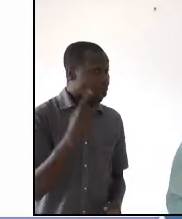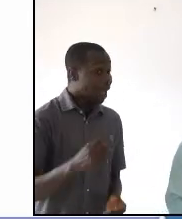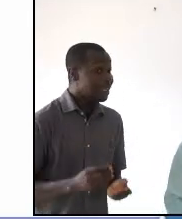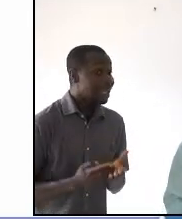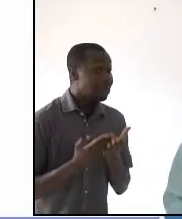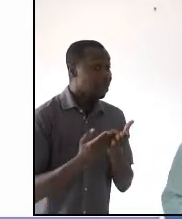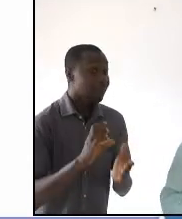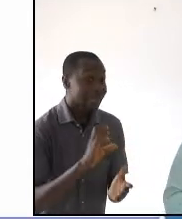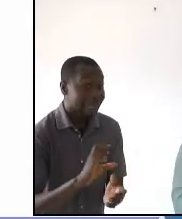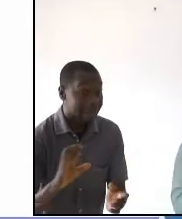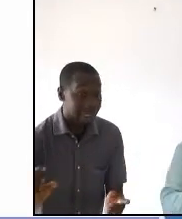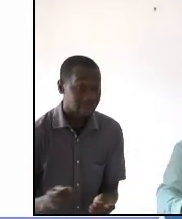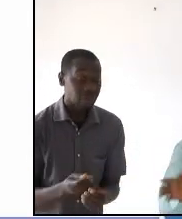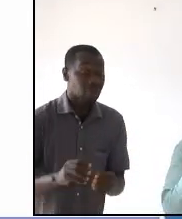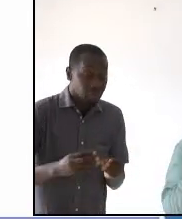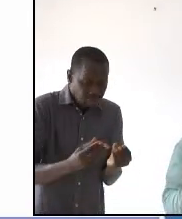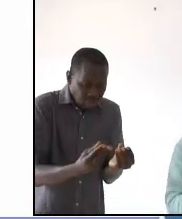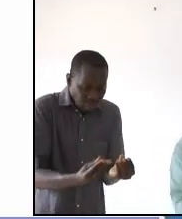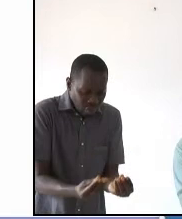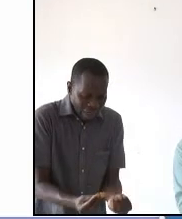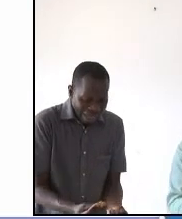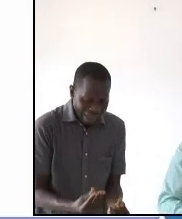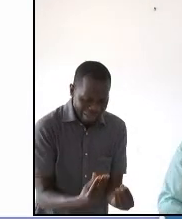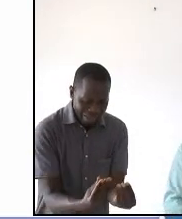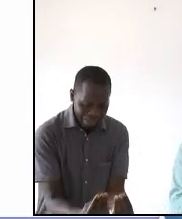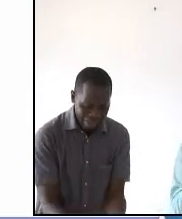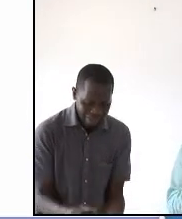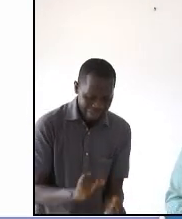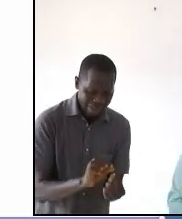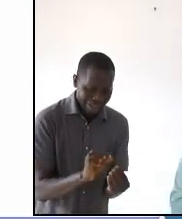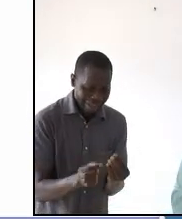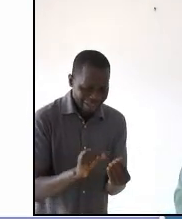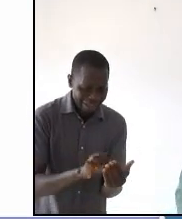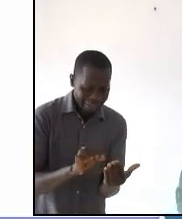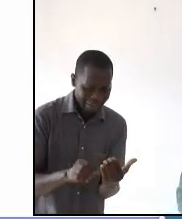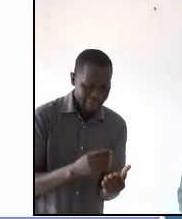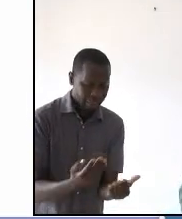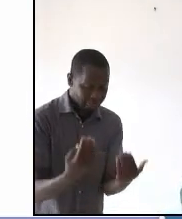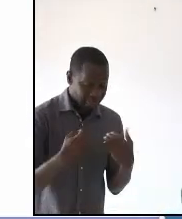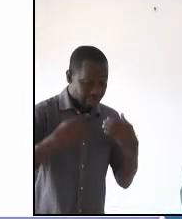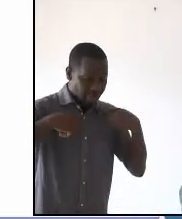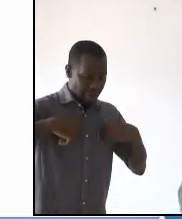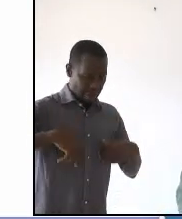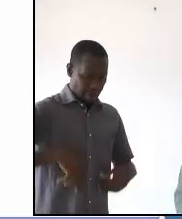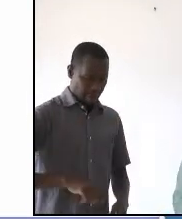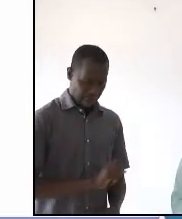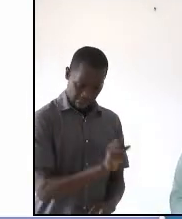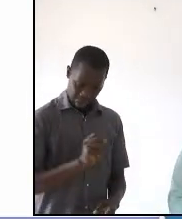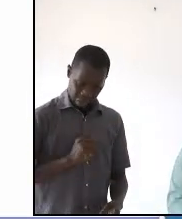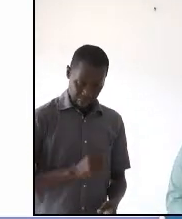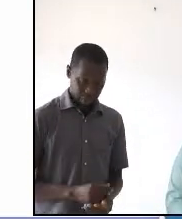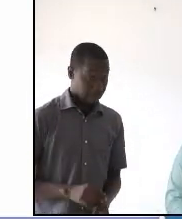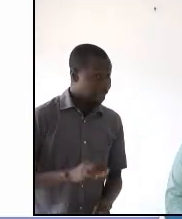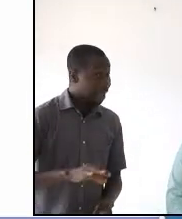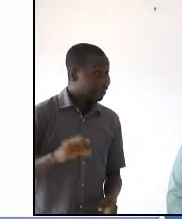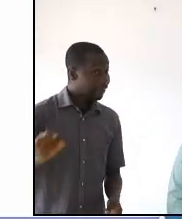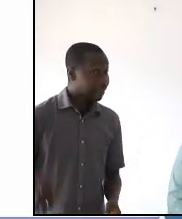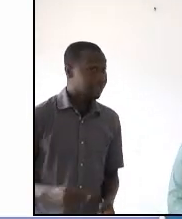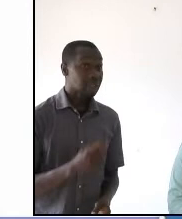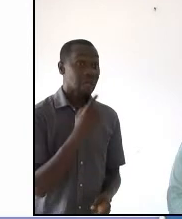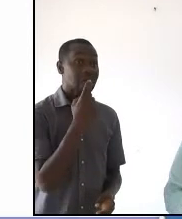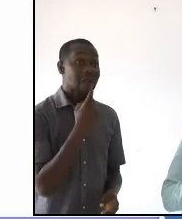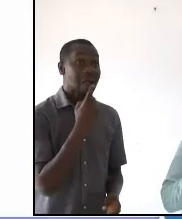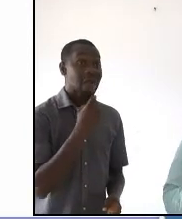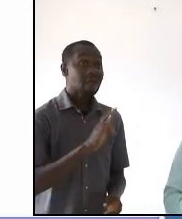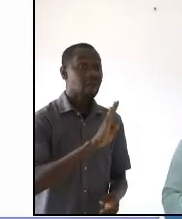produce chemicals to neutralize the chemicals that germs like bacteria bring into our body. And finally, we have the red blood